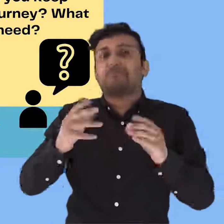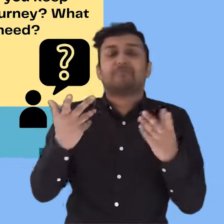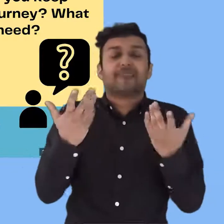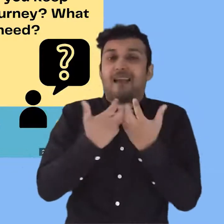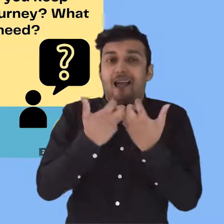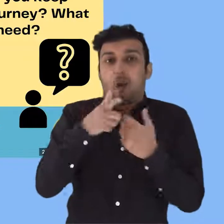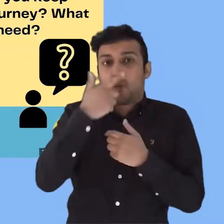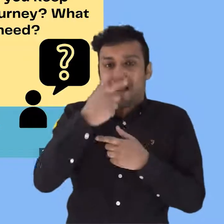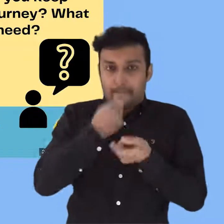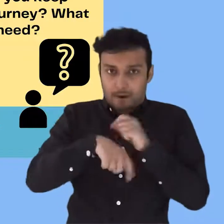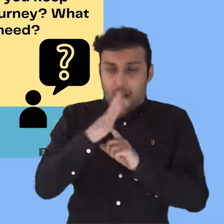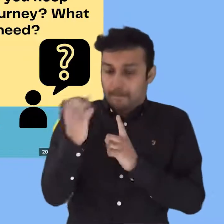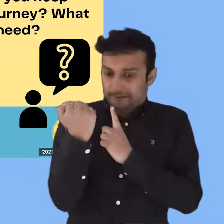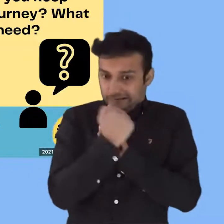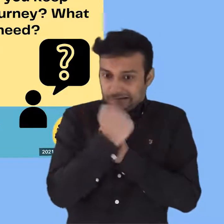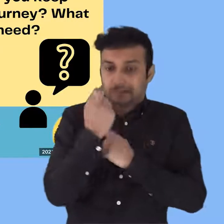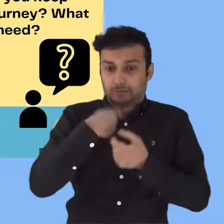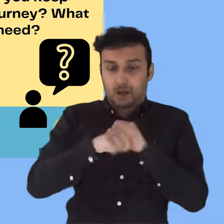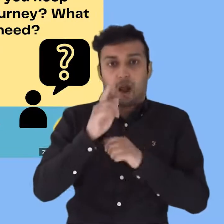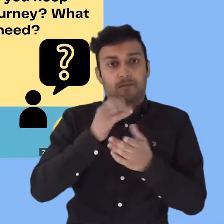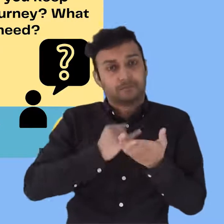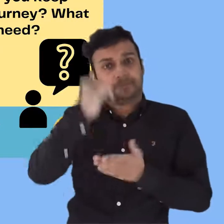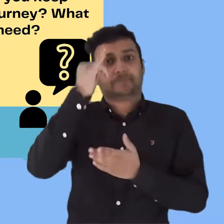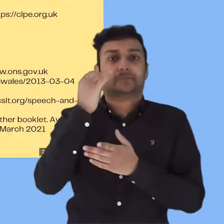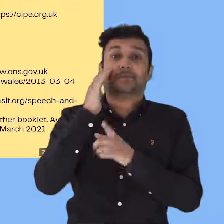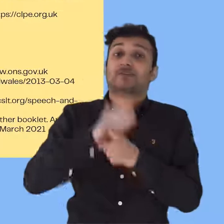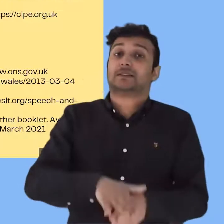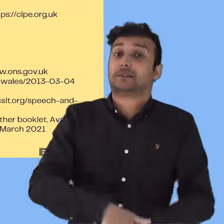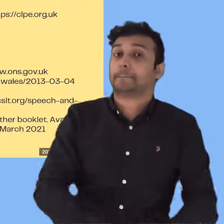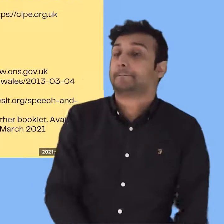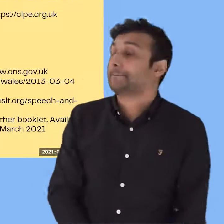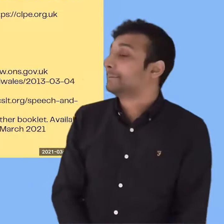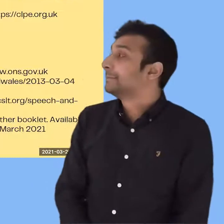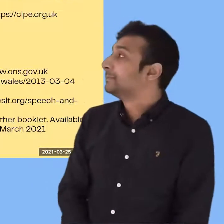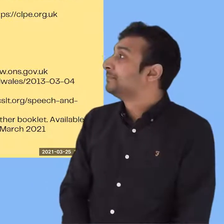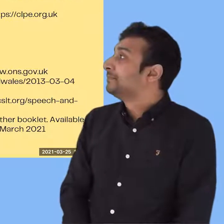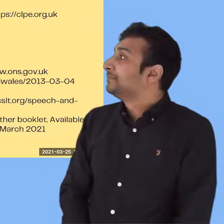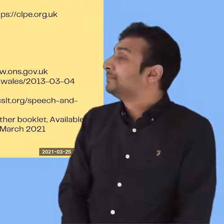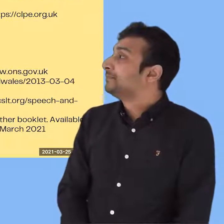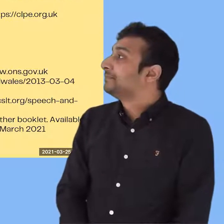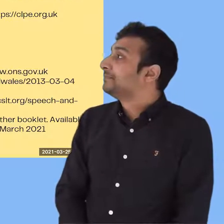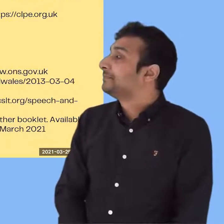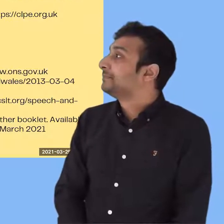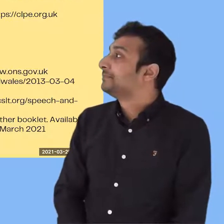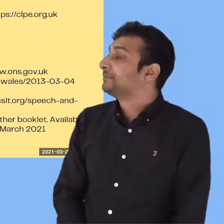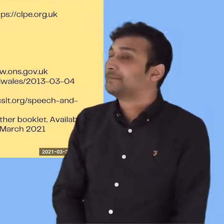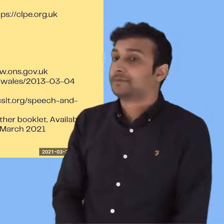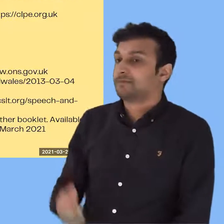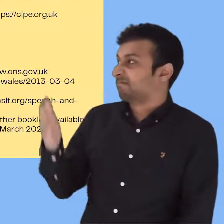to go and explore that. So this is bibliography, so you can go back and look at this information as